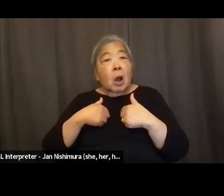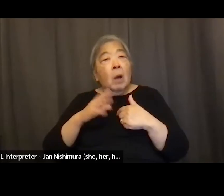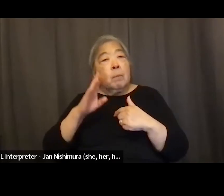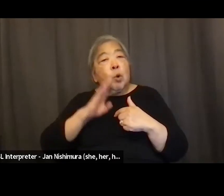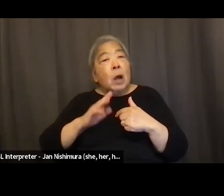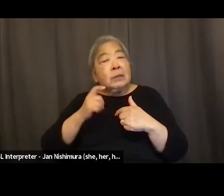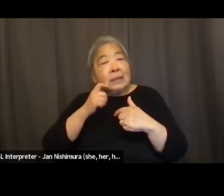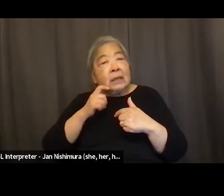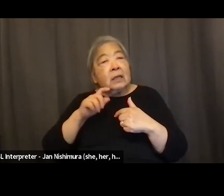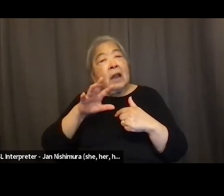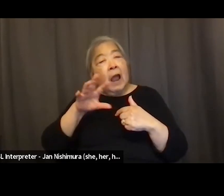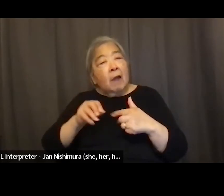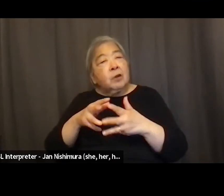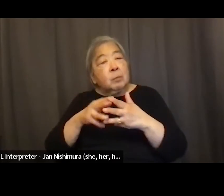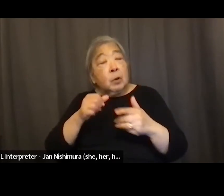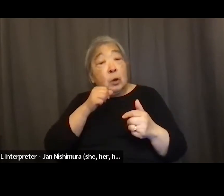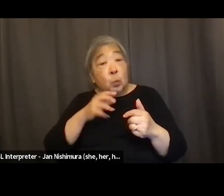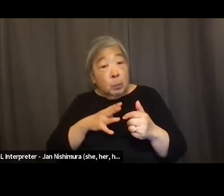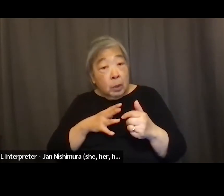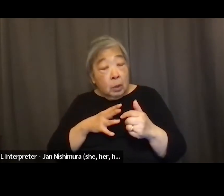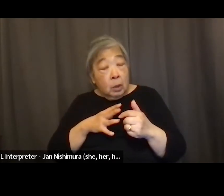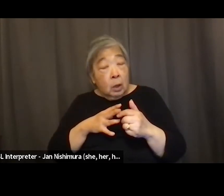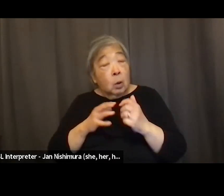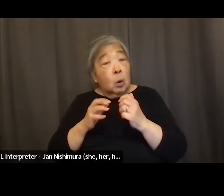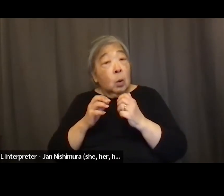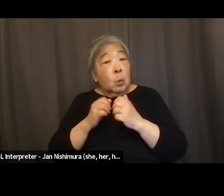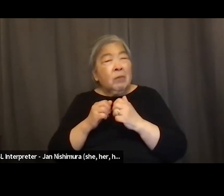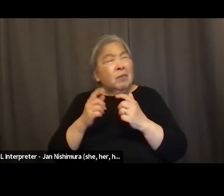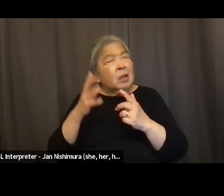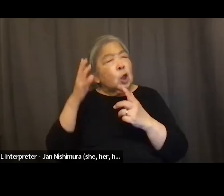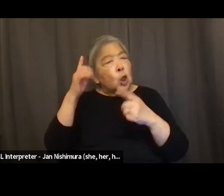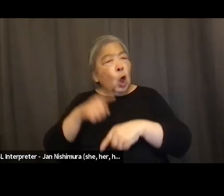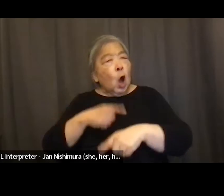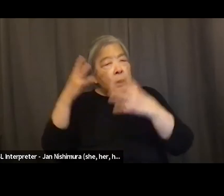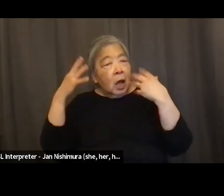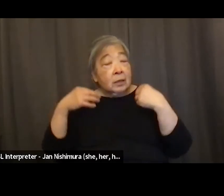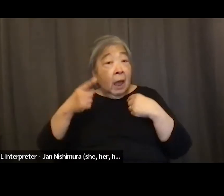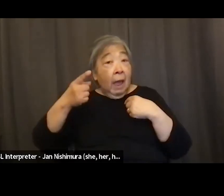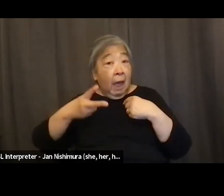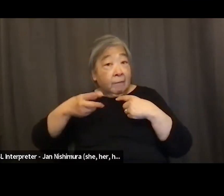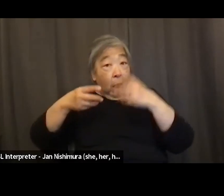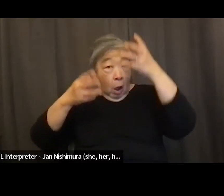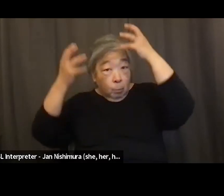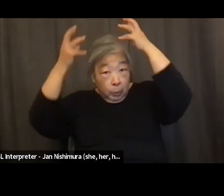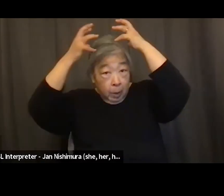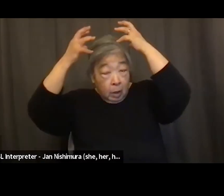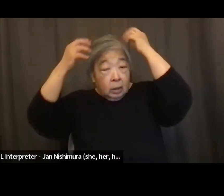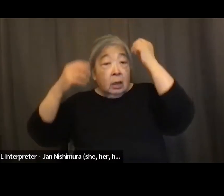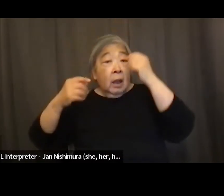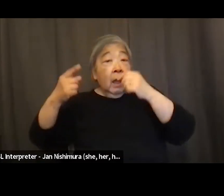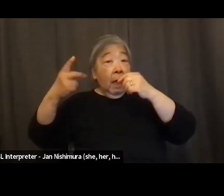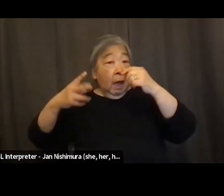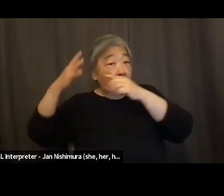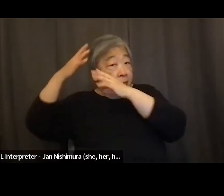brown-skinned African-American woman with fairly long locks, half up with a bun on top of my head and half